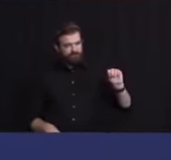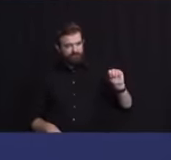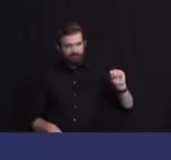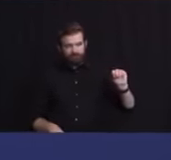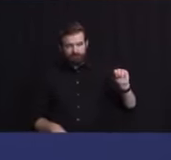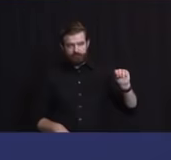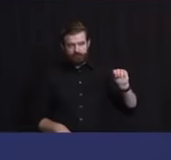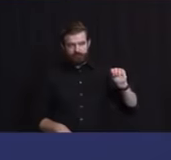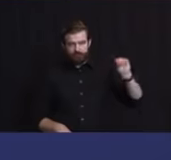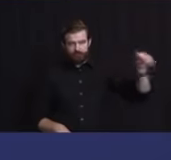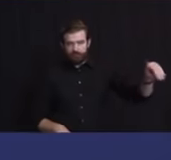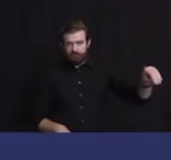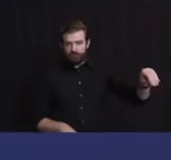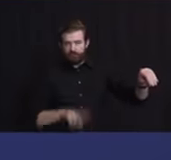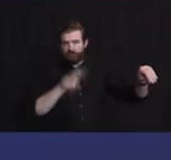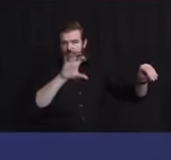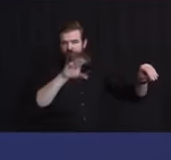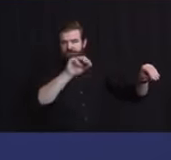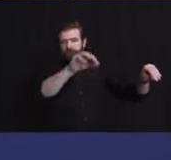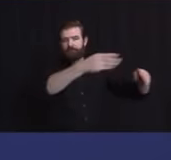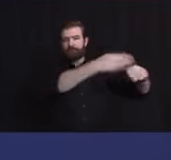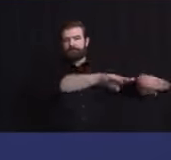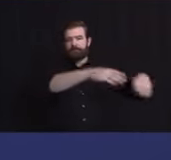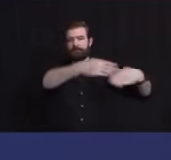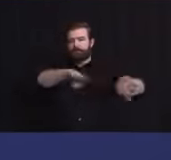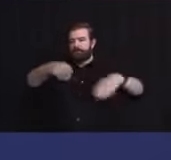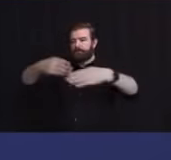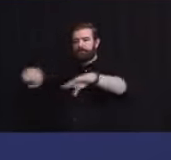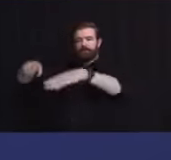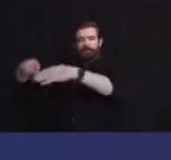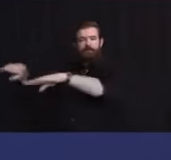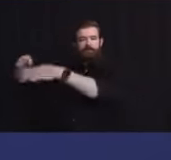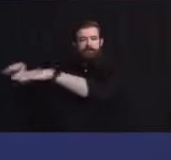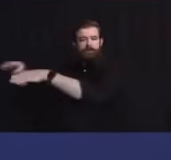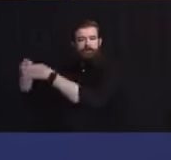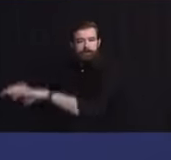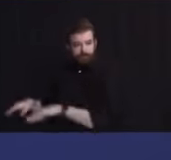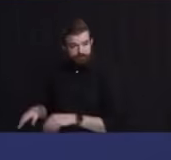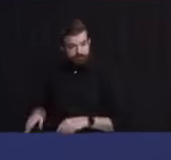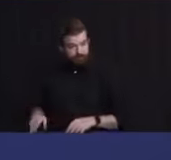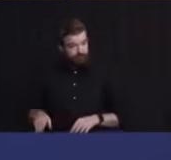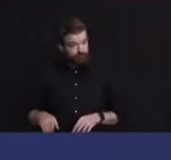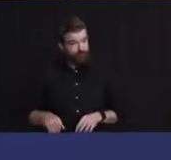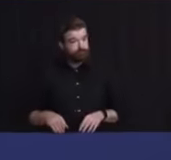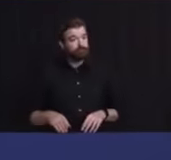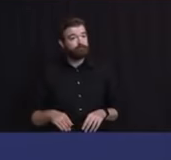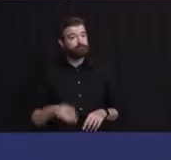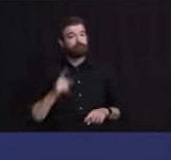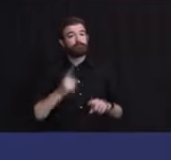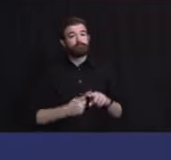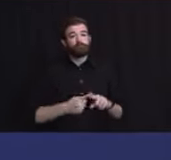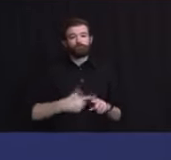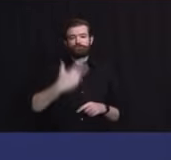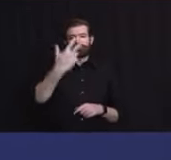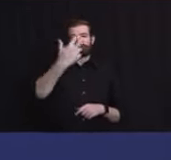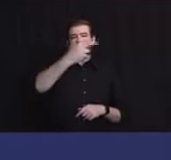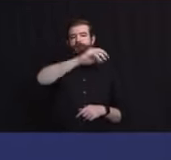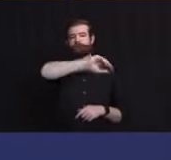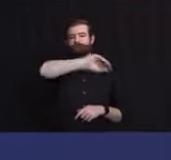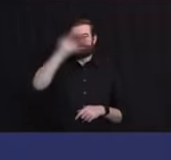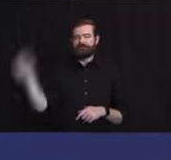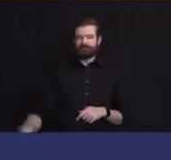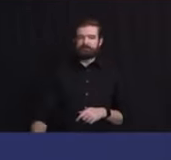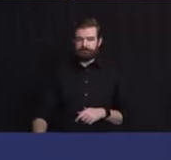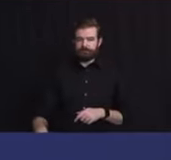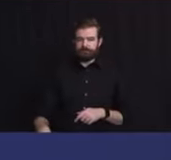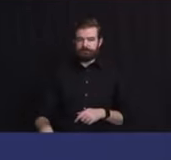breakout, along with 30% of the capacity at the fixed seating arena.